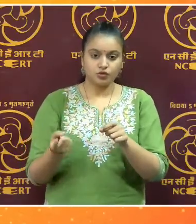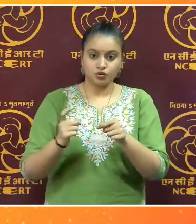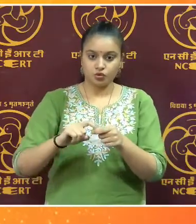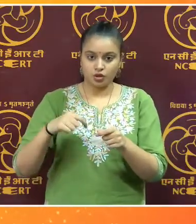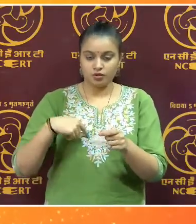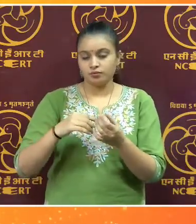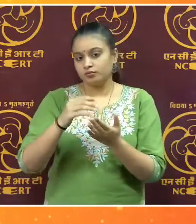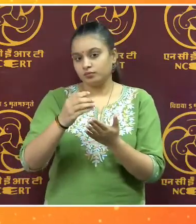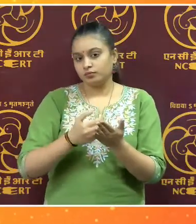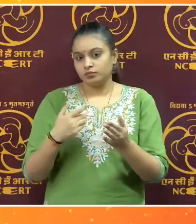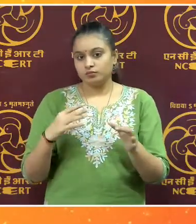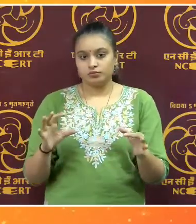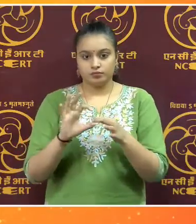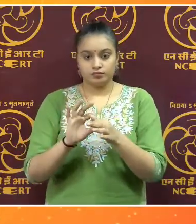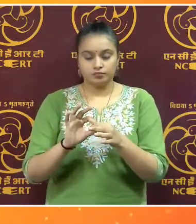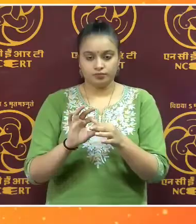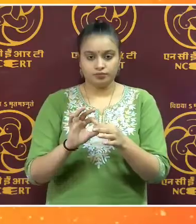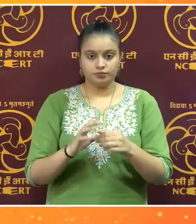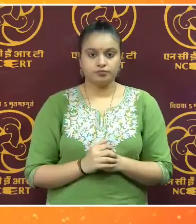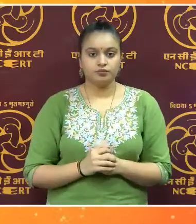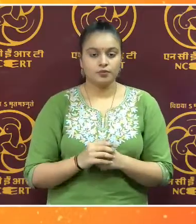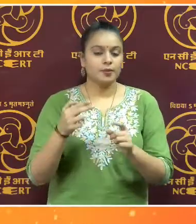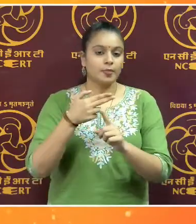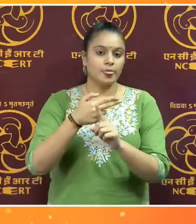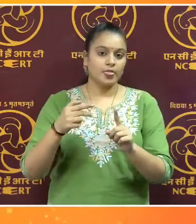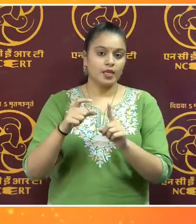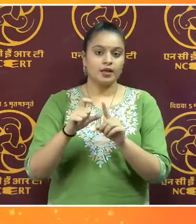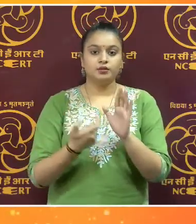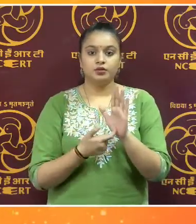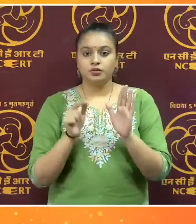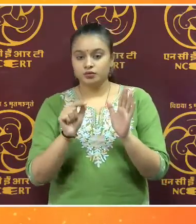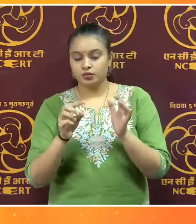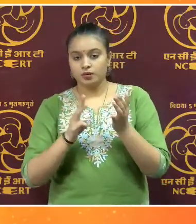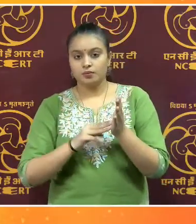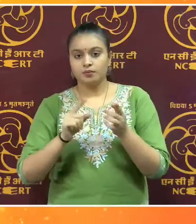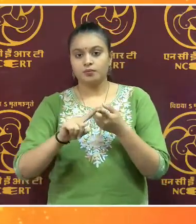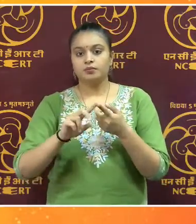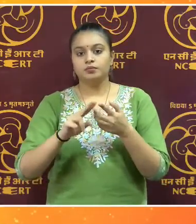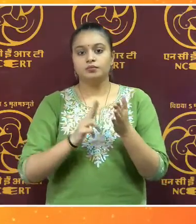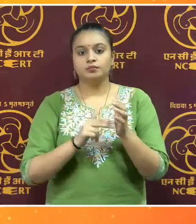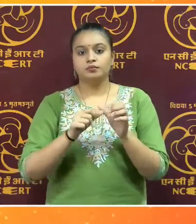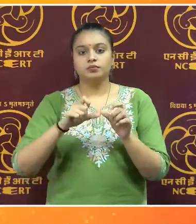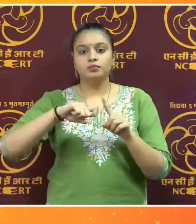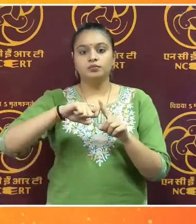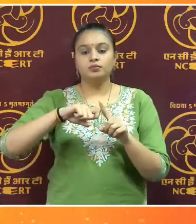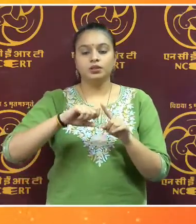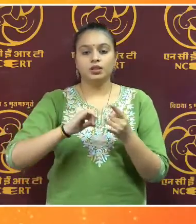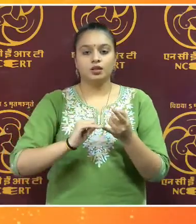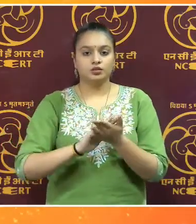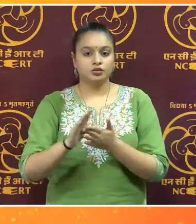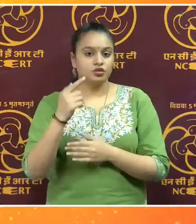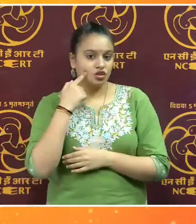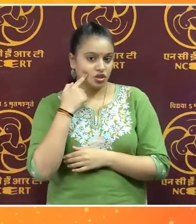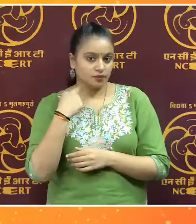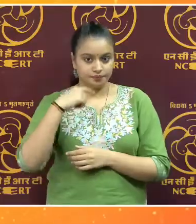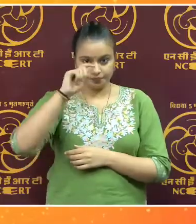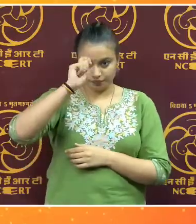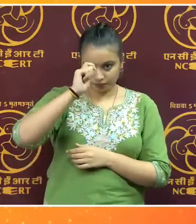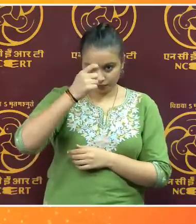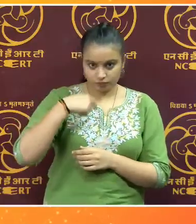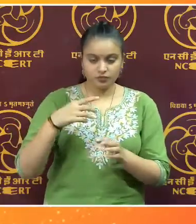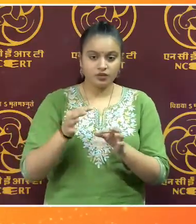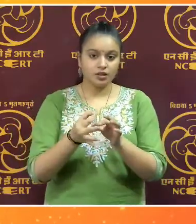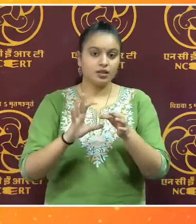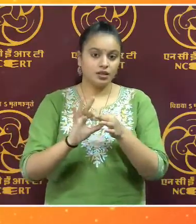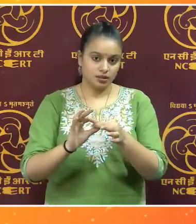in this session. We are joined by Dr. Meenakshi ma'am. She is assistant professor in English subject DEL NCERT